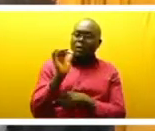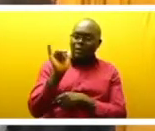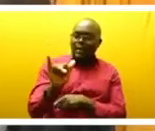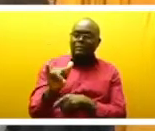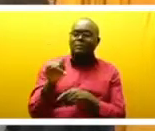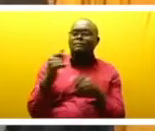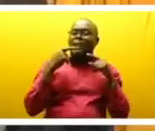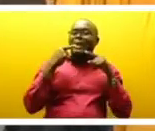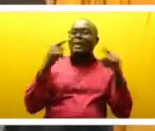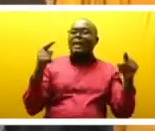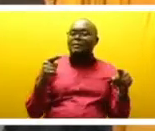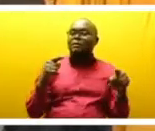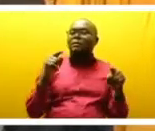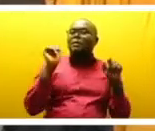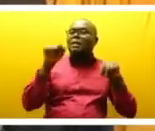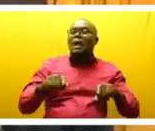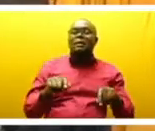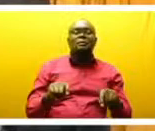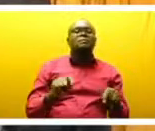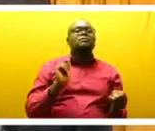declaration, can veto